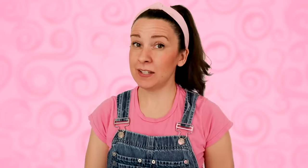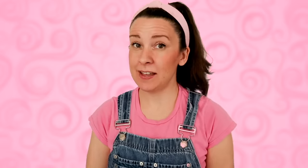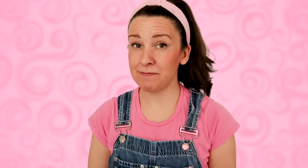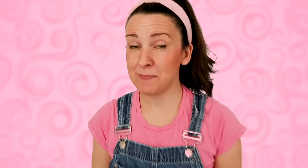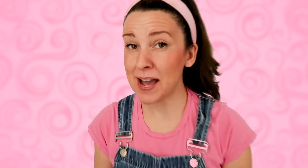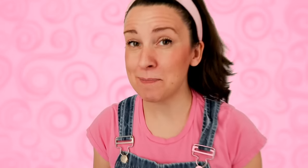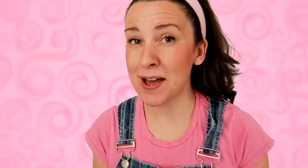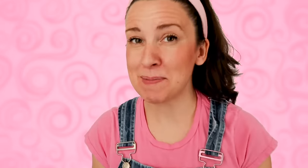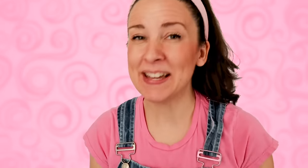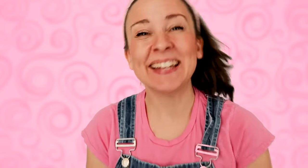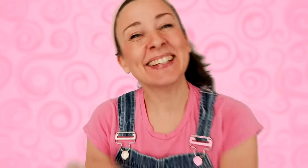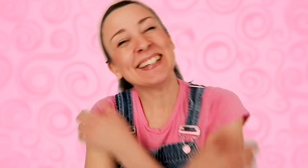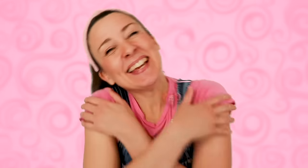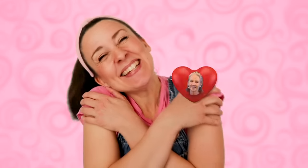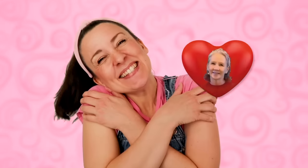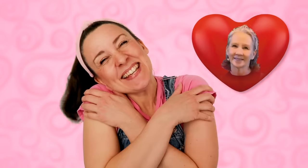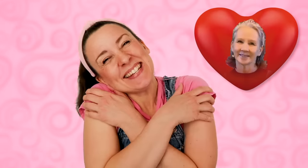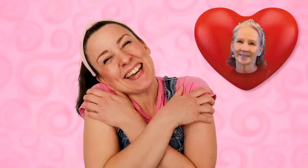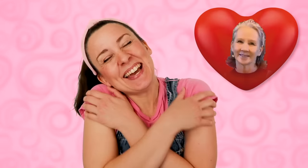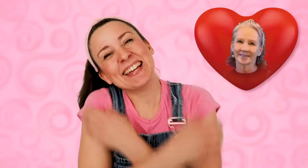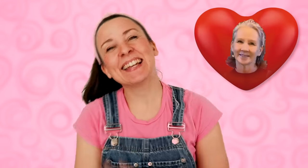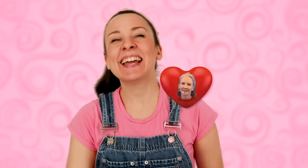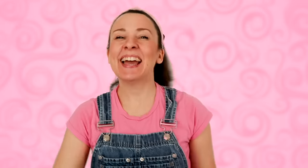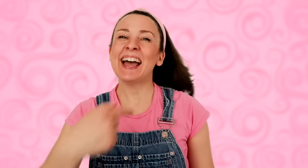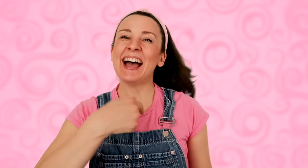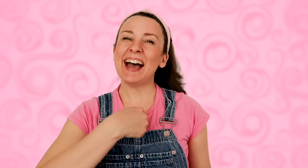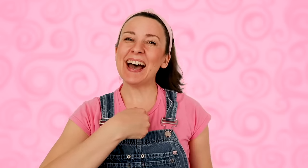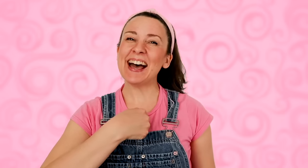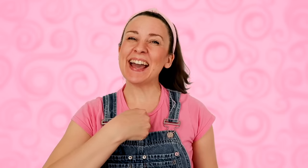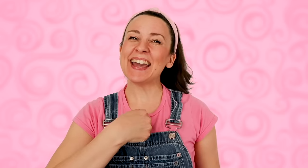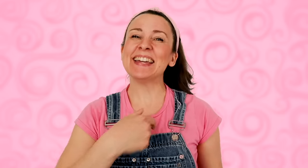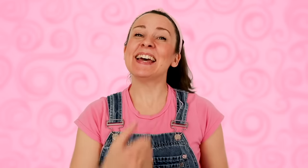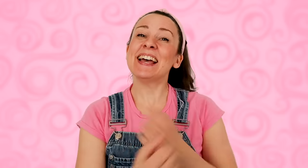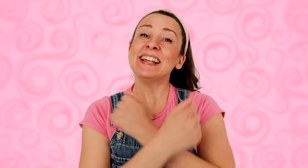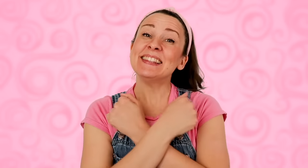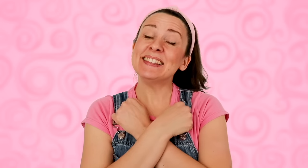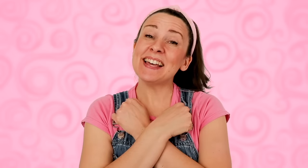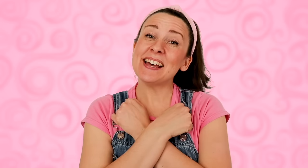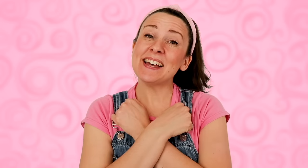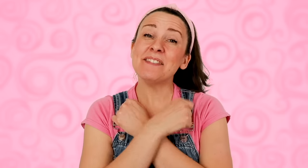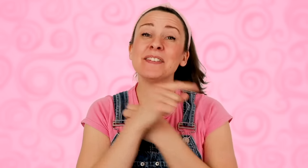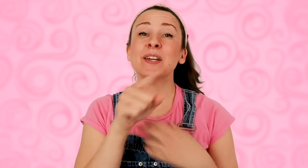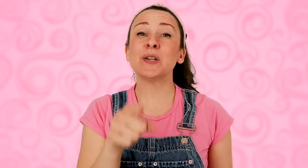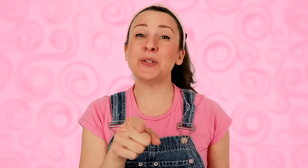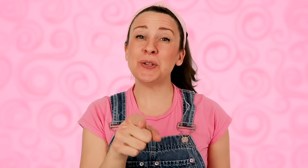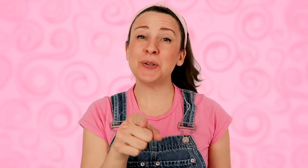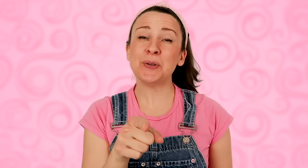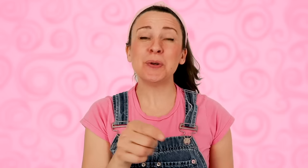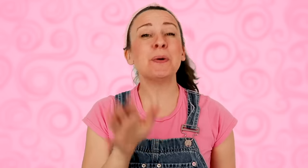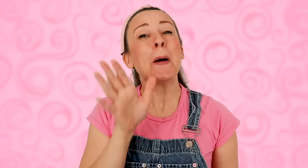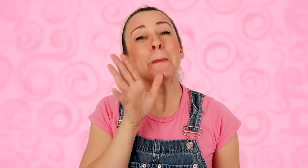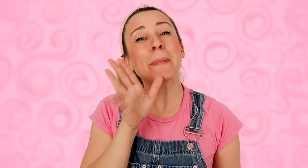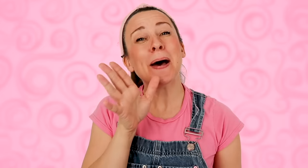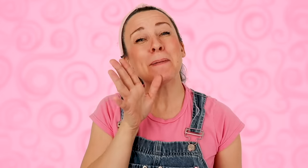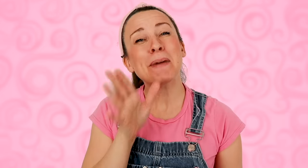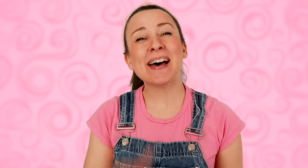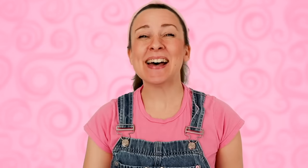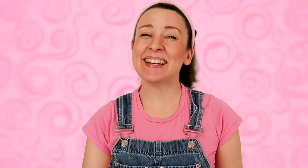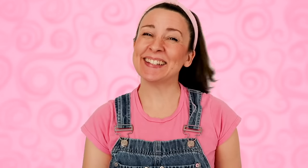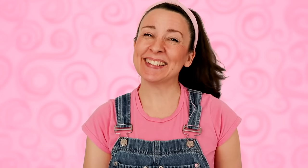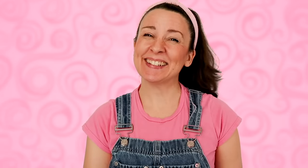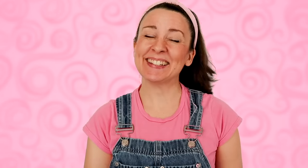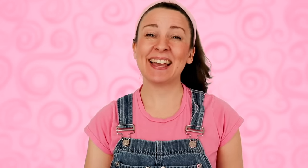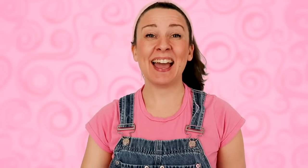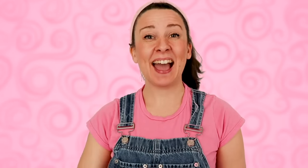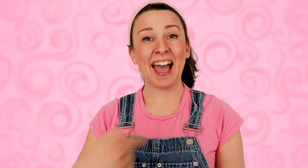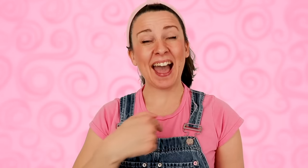I really love my mama, Nana Zanna. I love you, Mama.